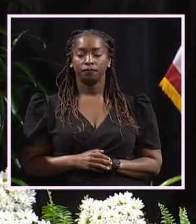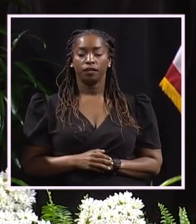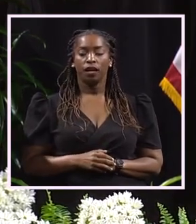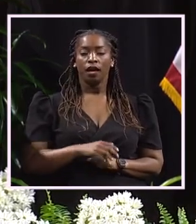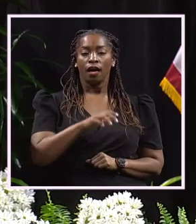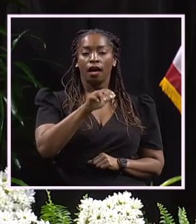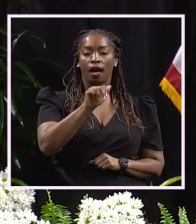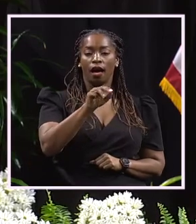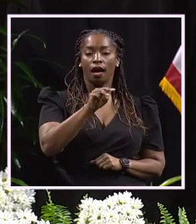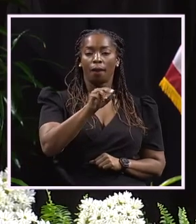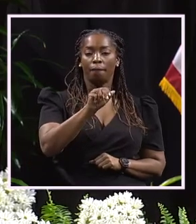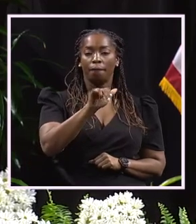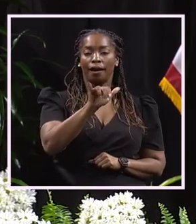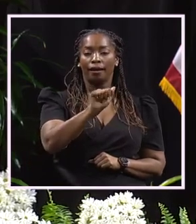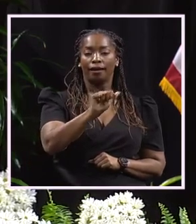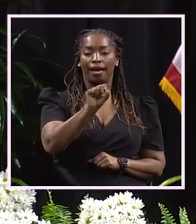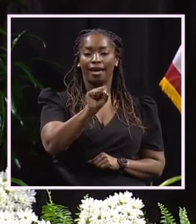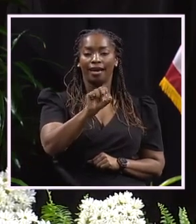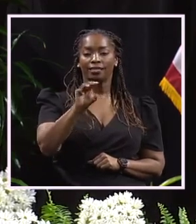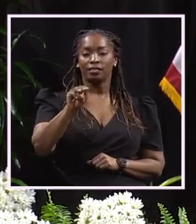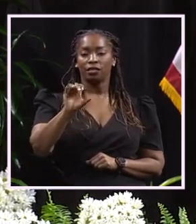Amaya S. Marsh.